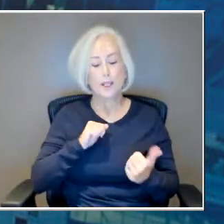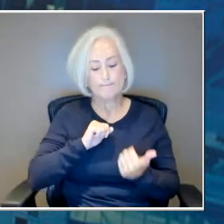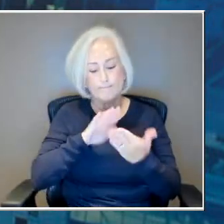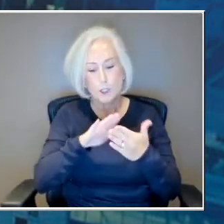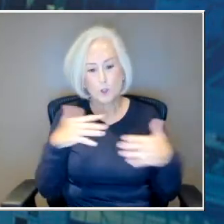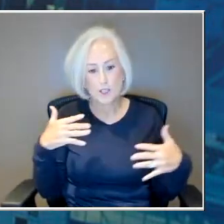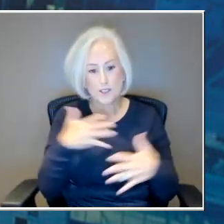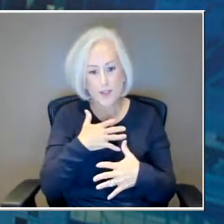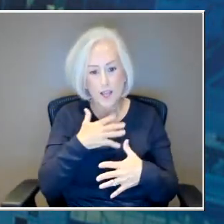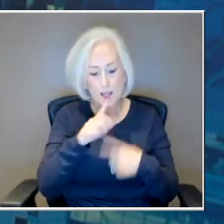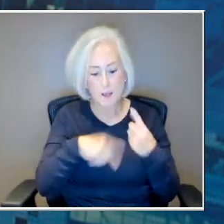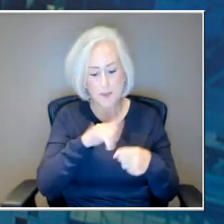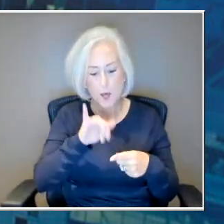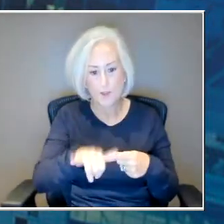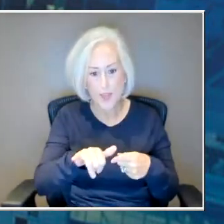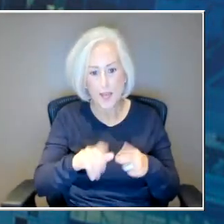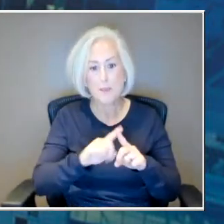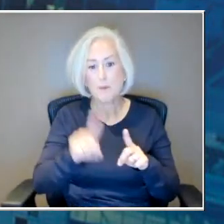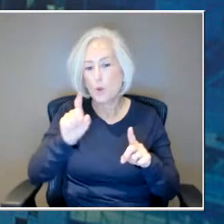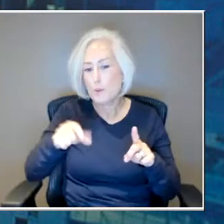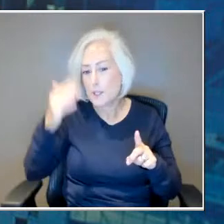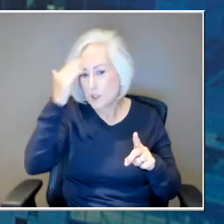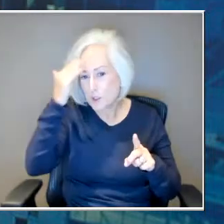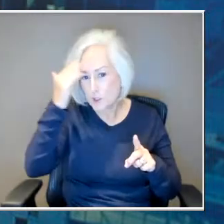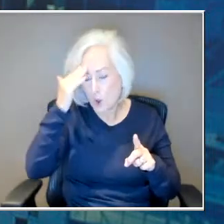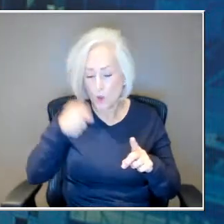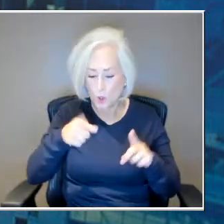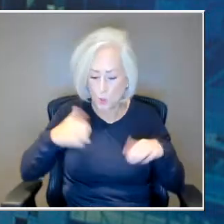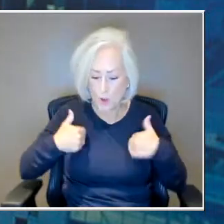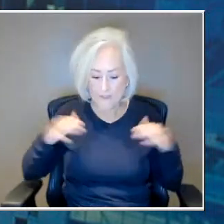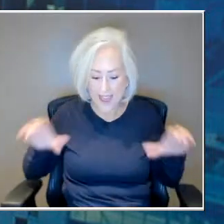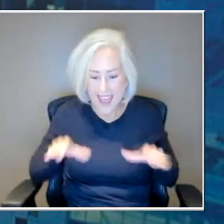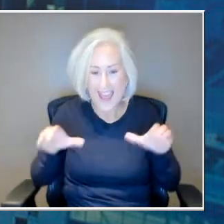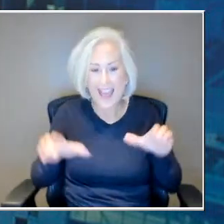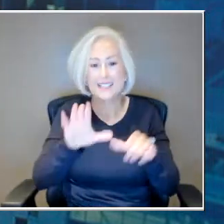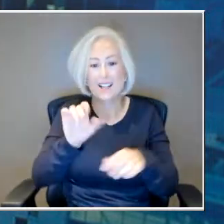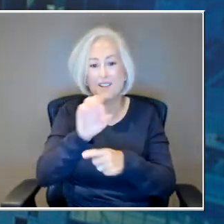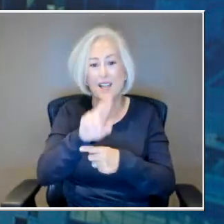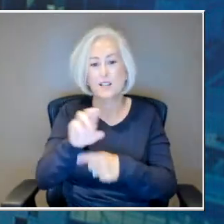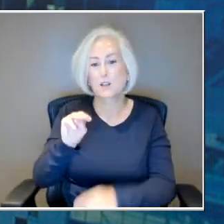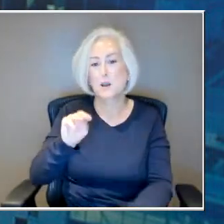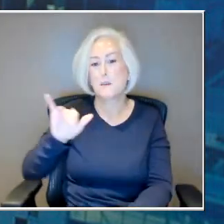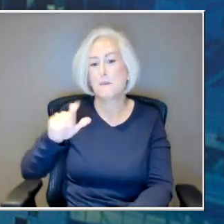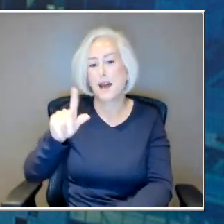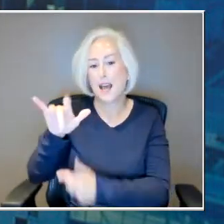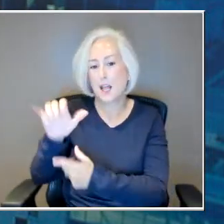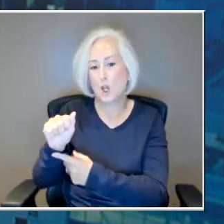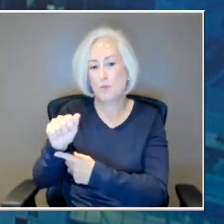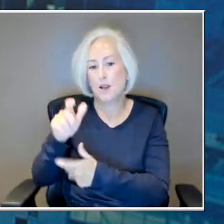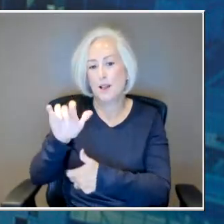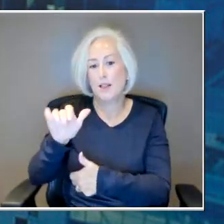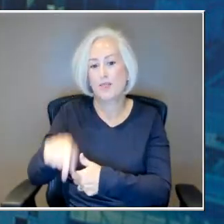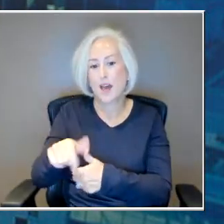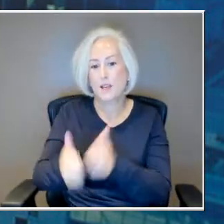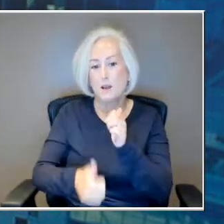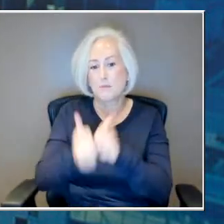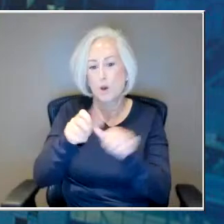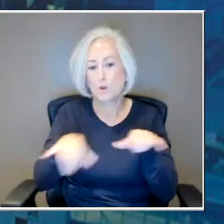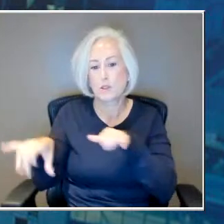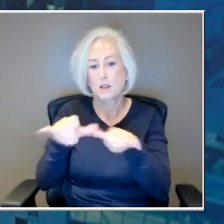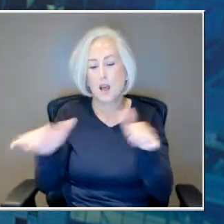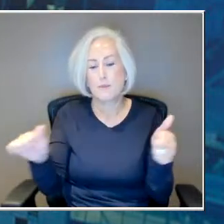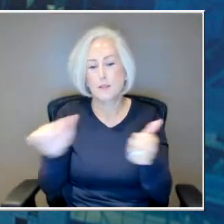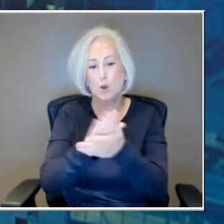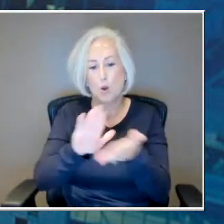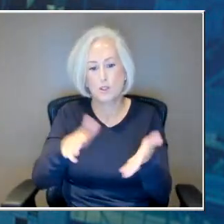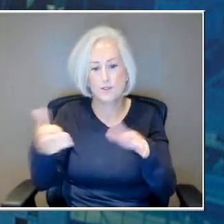have to understand there is an active cancer called myeloma. Myeloma is still, unfortunately, the first common cause of death for myeloma patients. So getting the CAR T